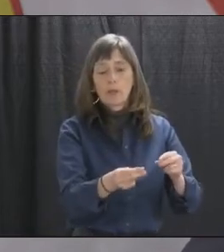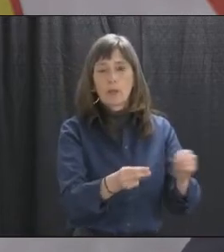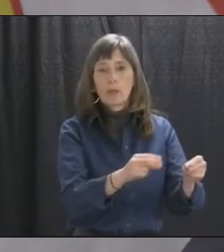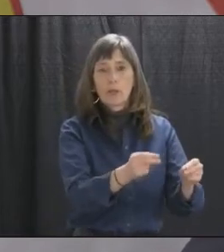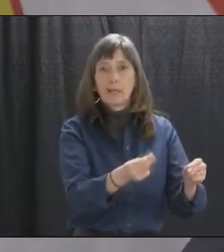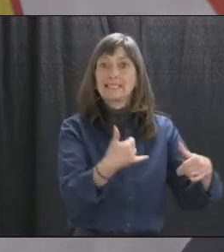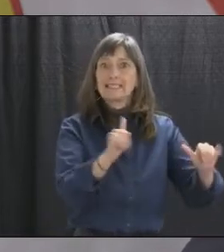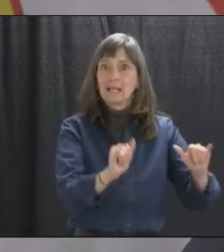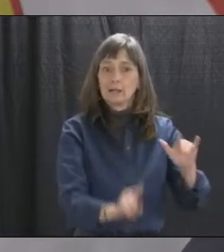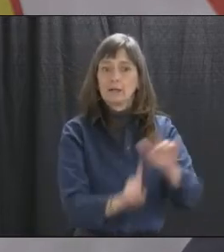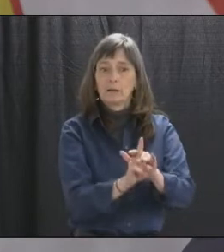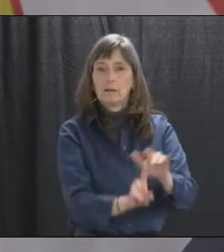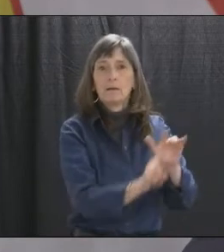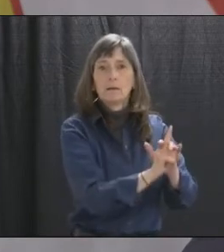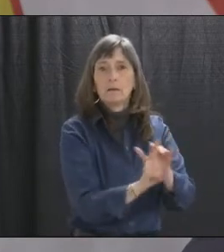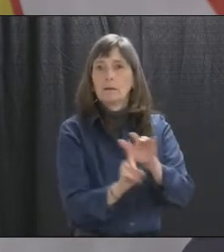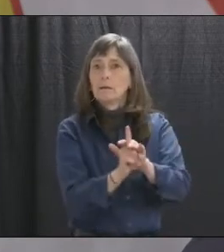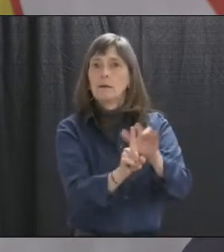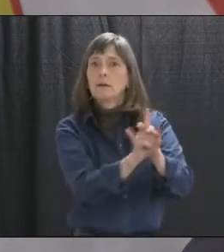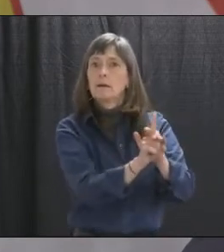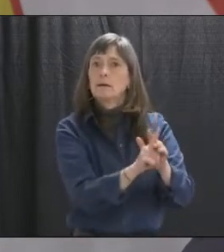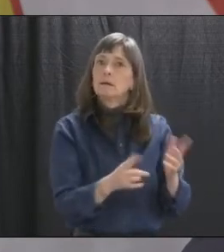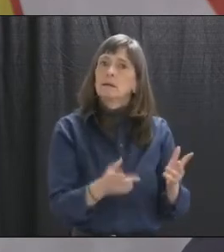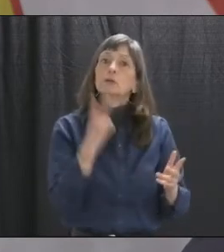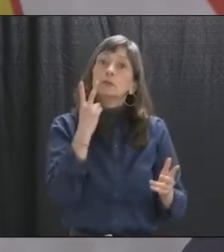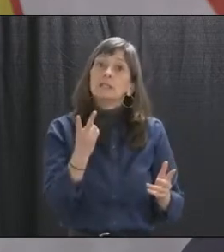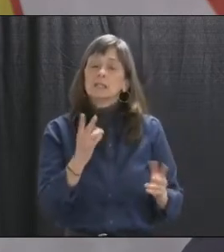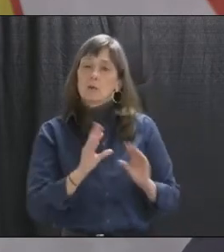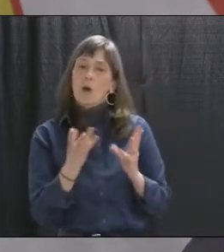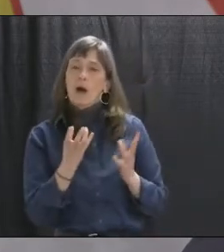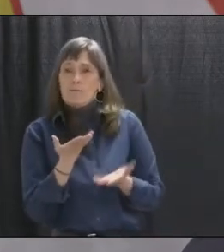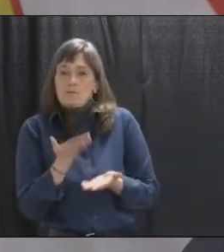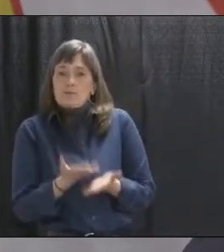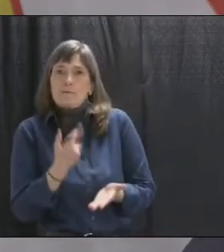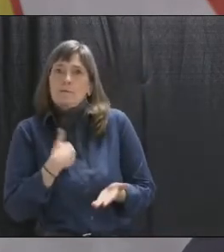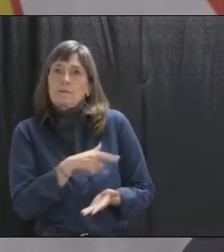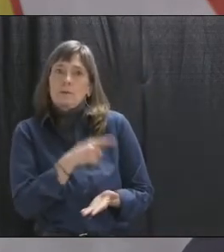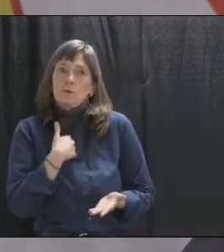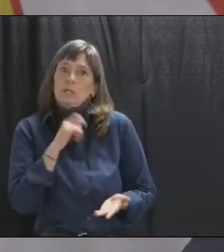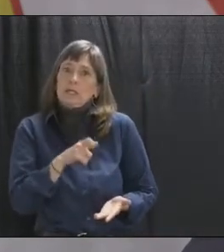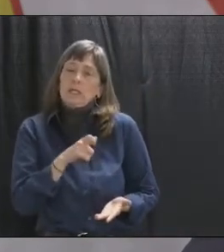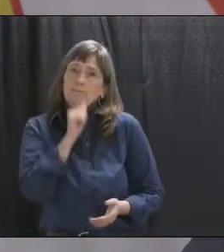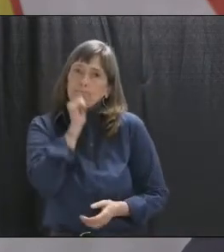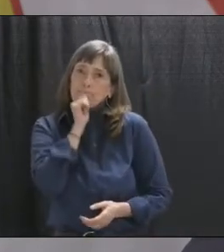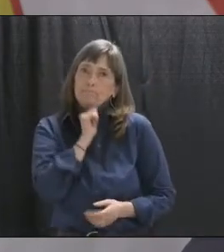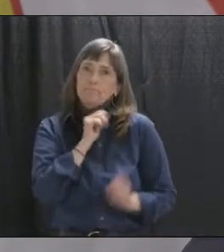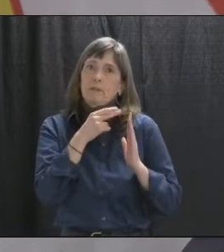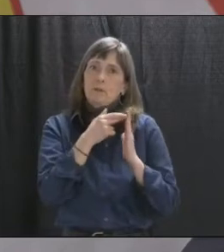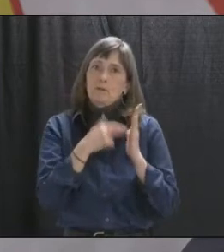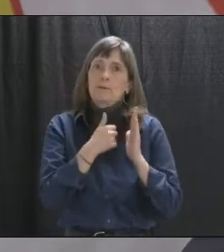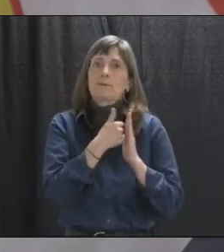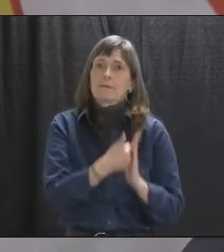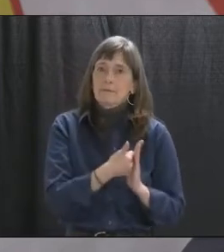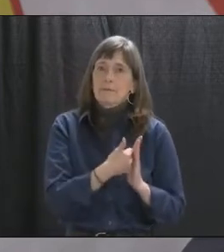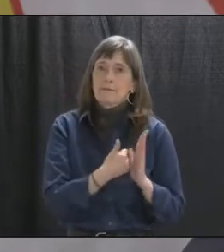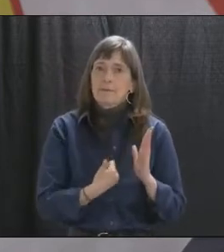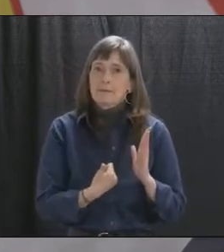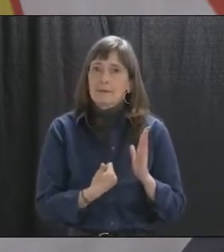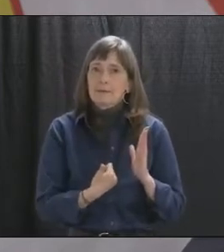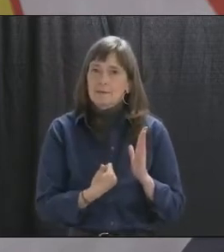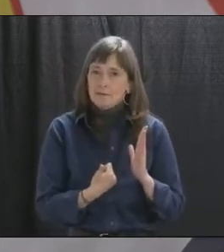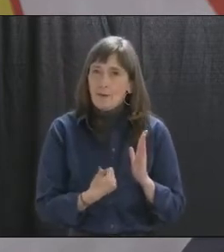diligent and disciplined throughout all of this. So it's not unusual to see new cases like the one you just mentioned, but it once again exaggerates and reminds